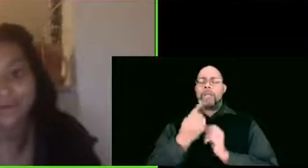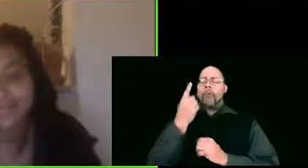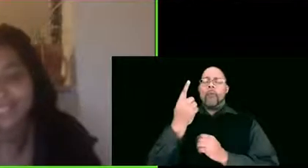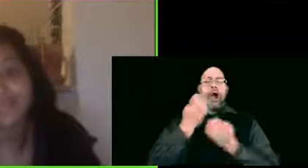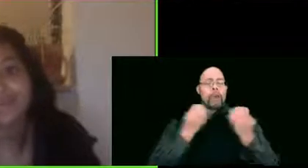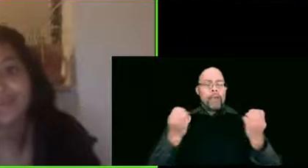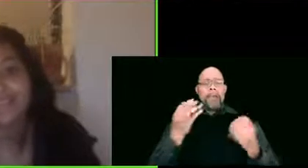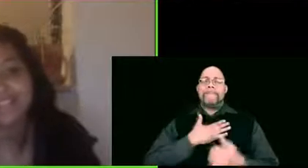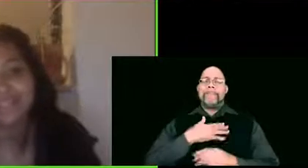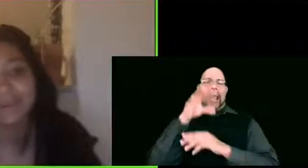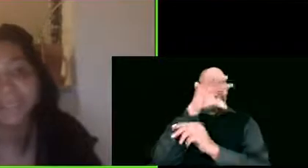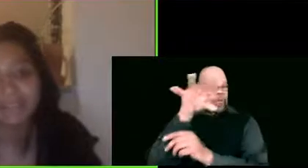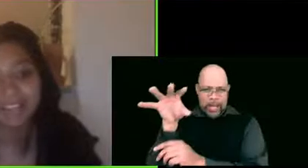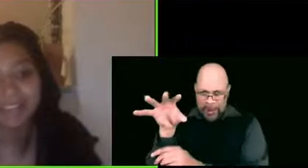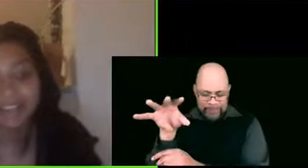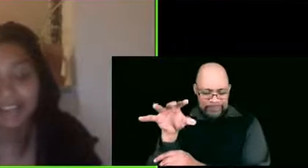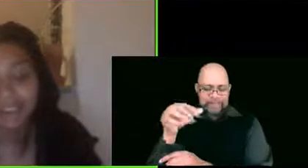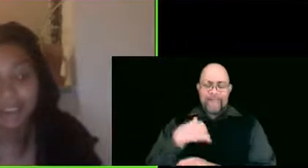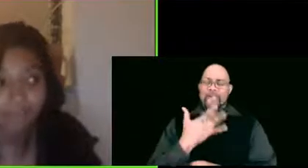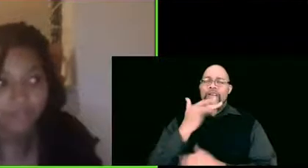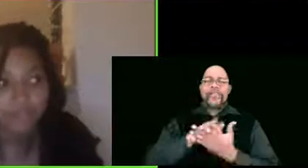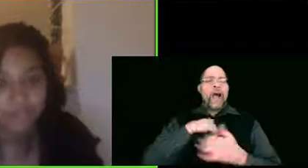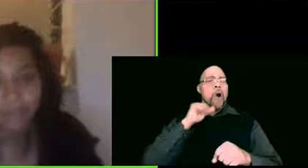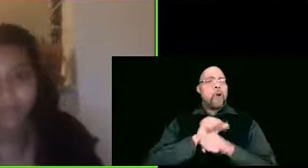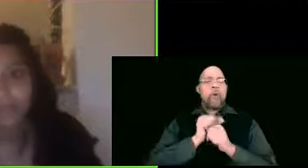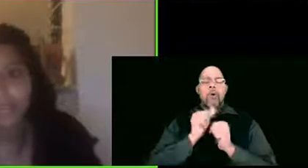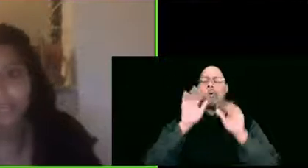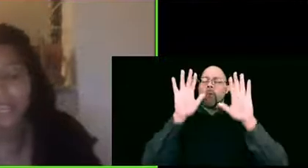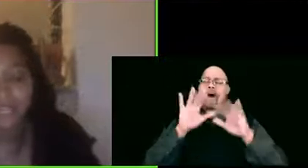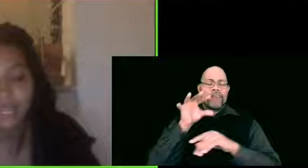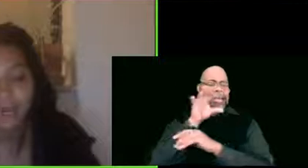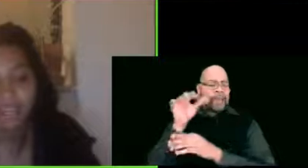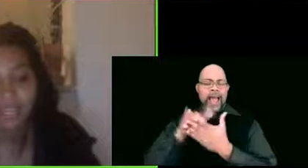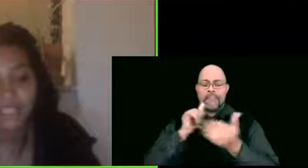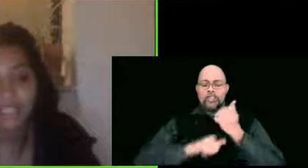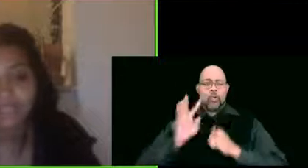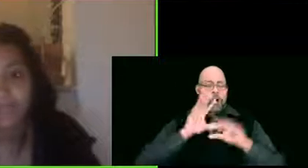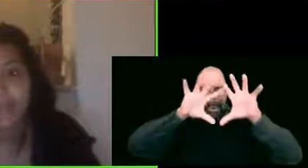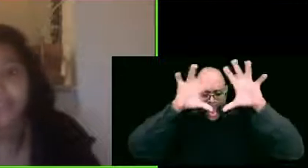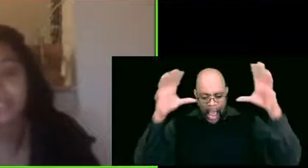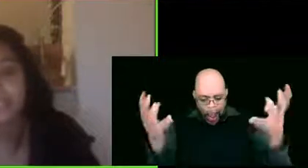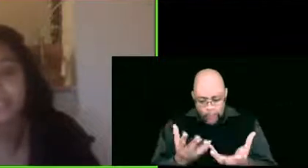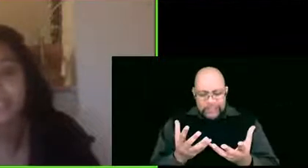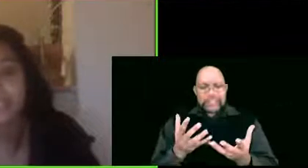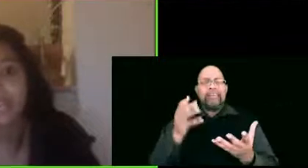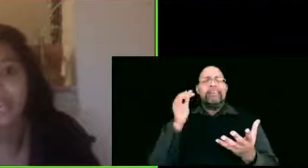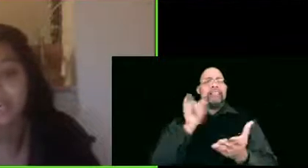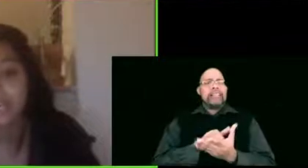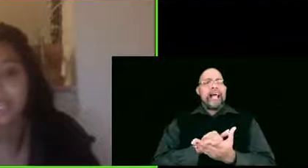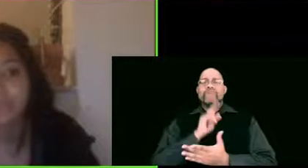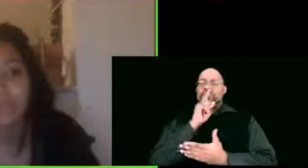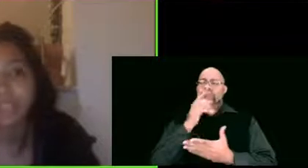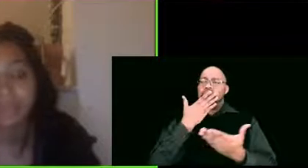my number one piece of equipment is my camera. And I'm very fortunate that I work with a fantastic camera that has an underwater housing, which is